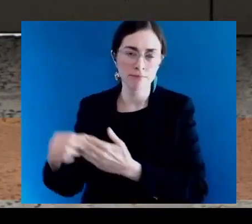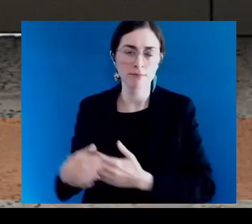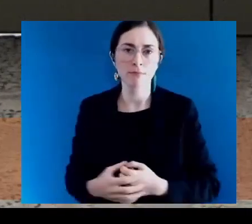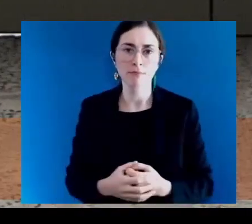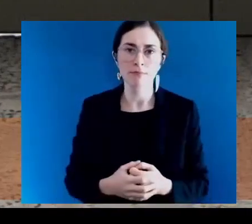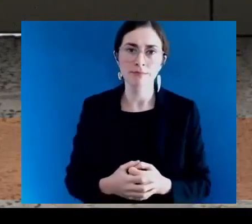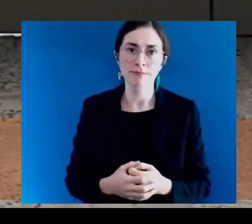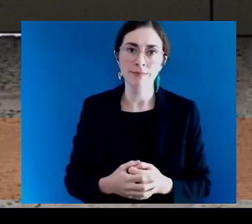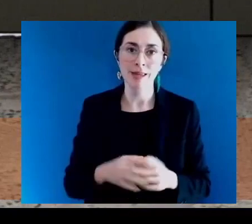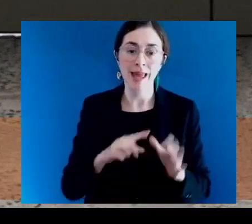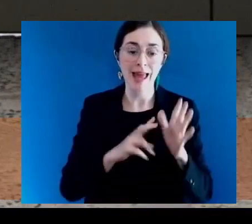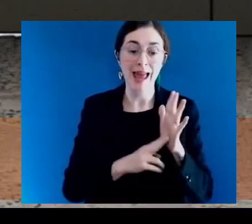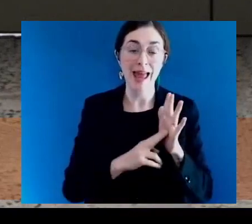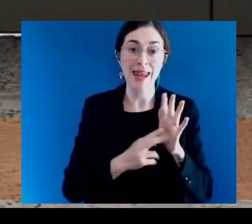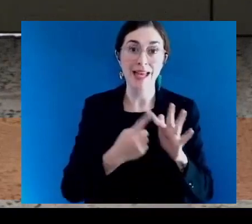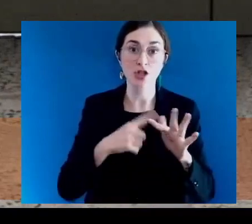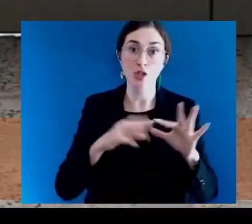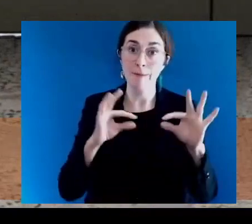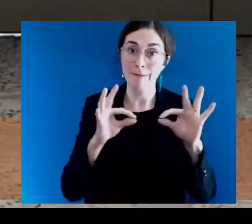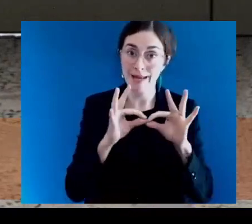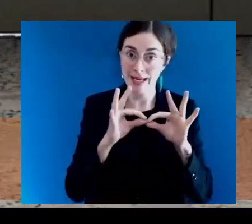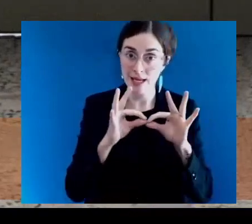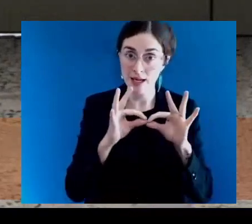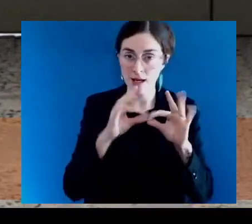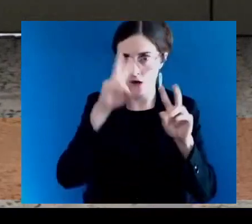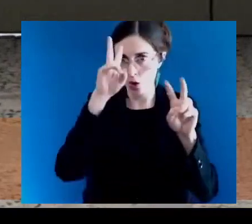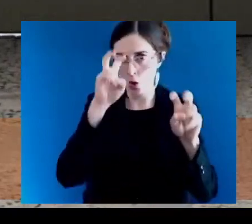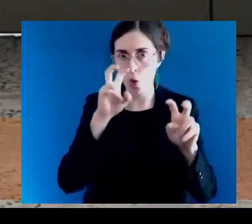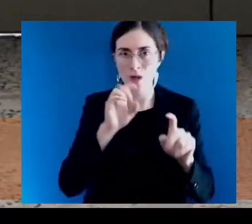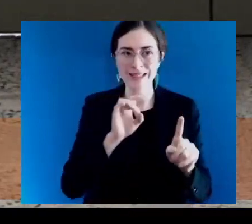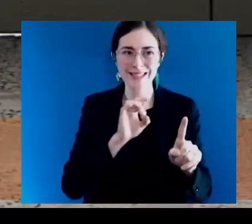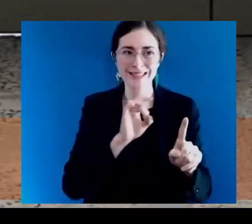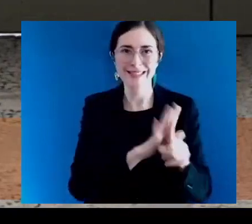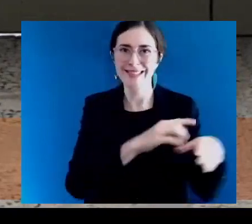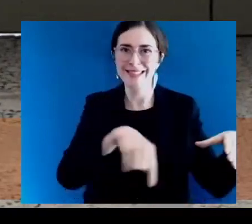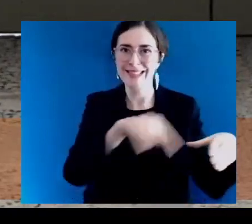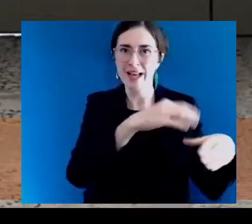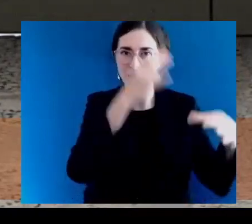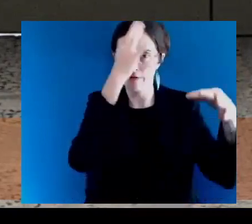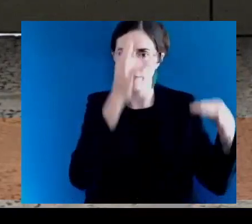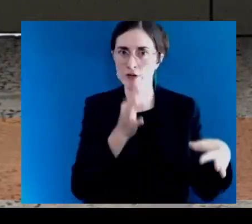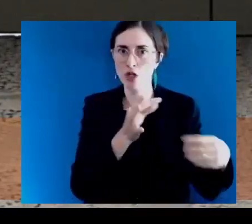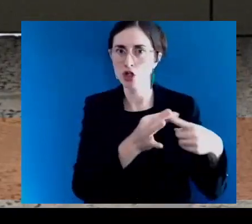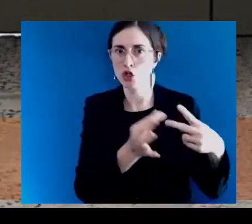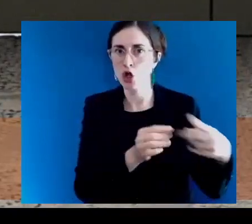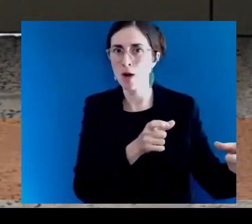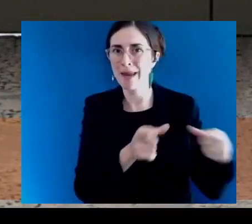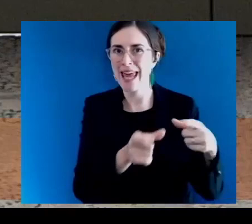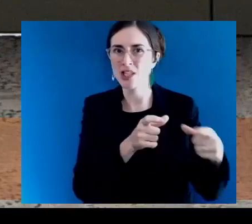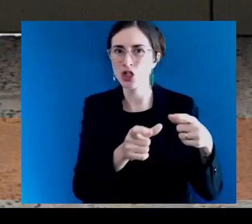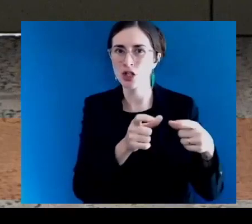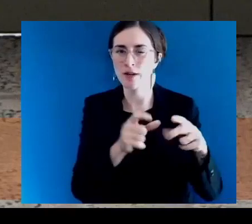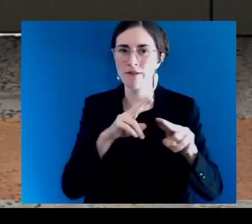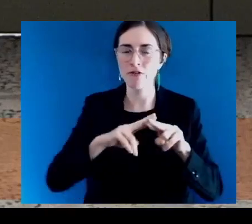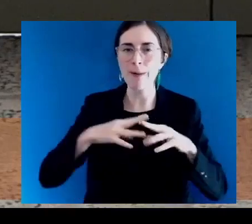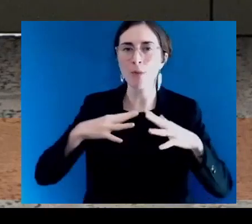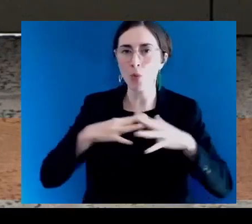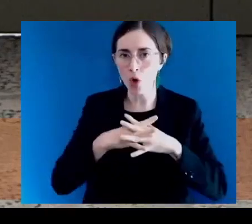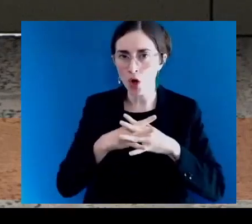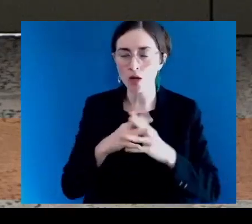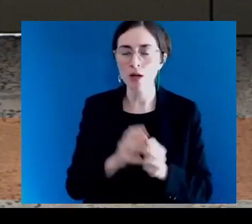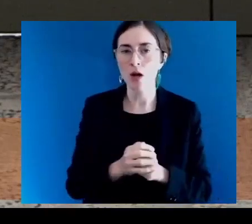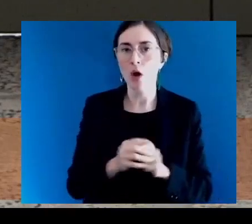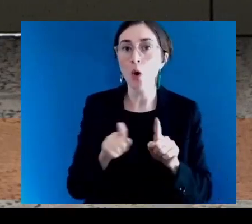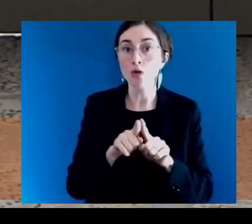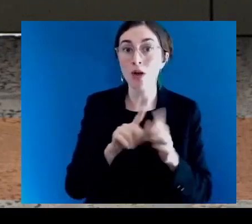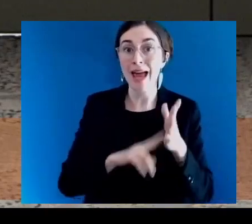B concerning self-determination frameworks and Annexure D, which sets out the annual revenue